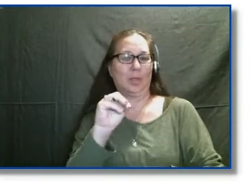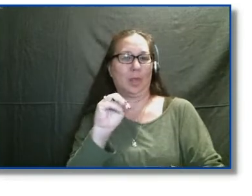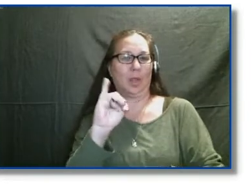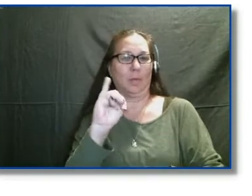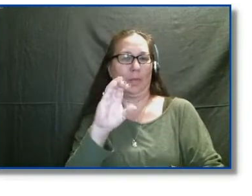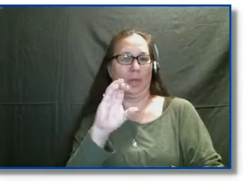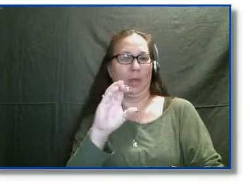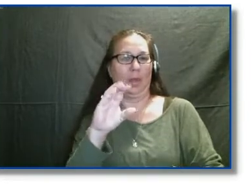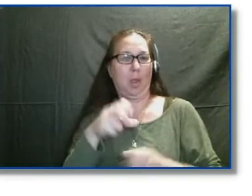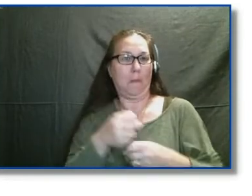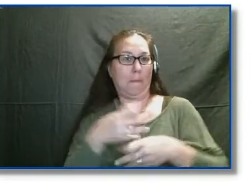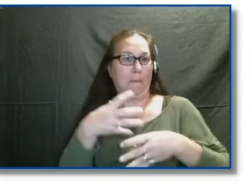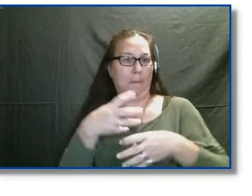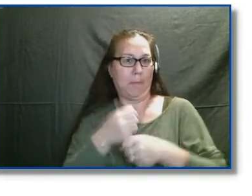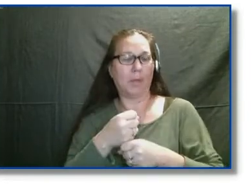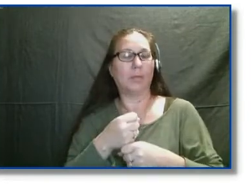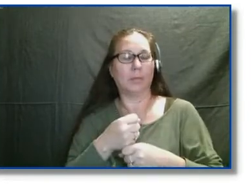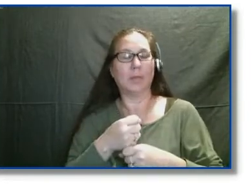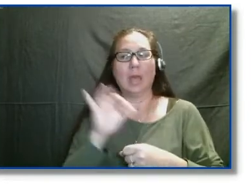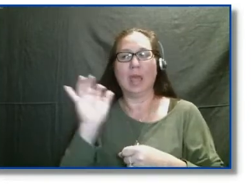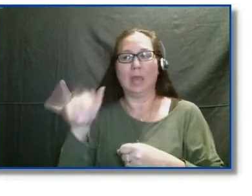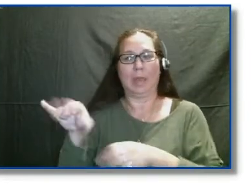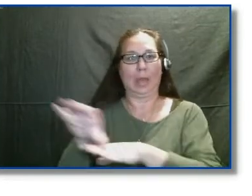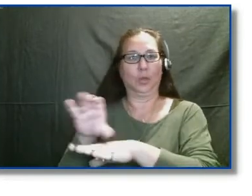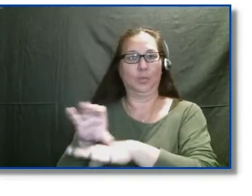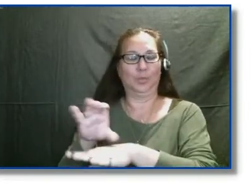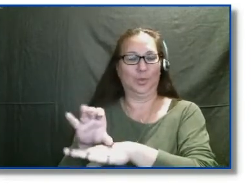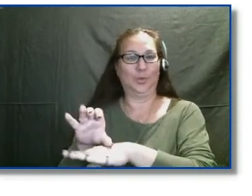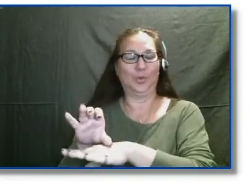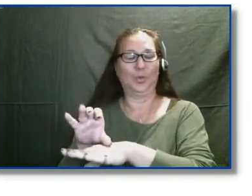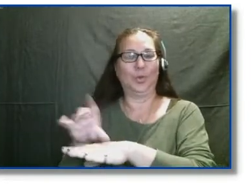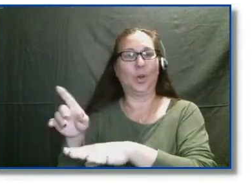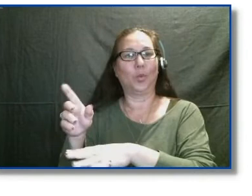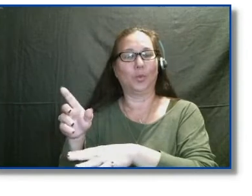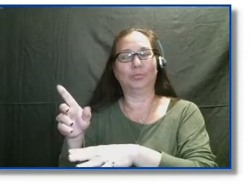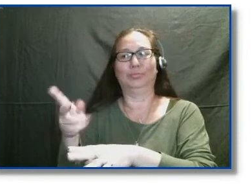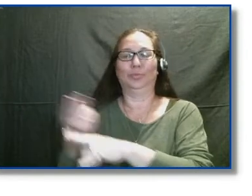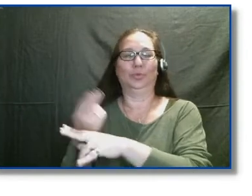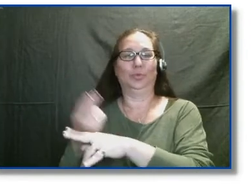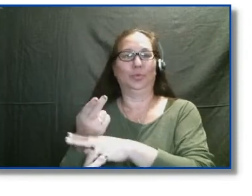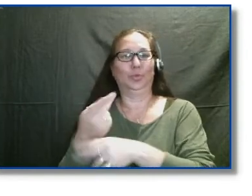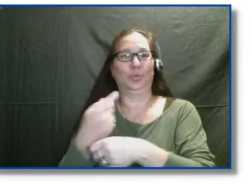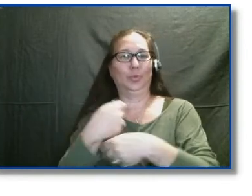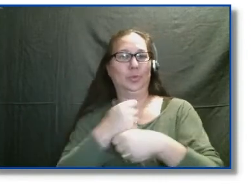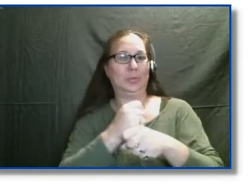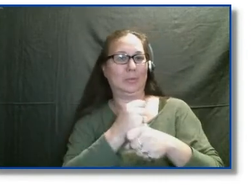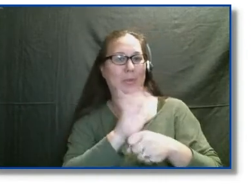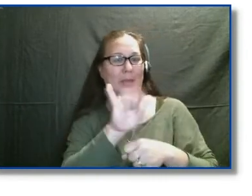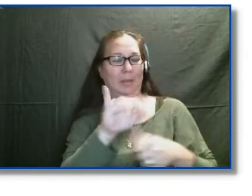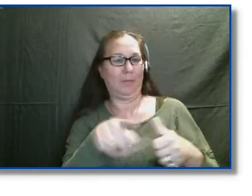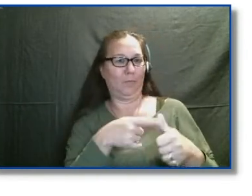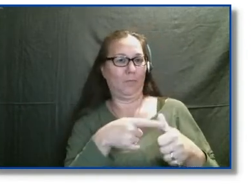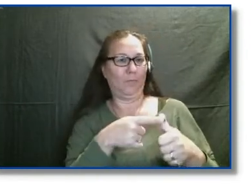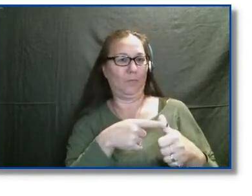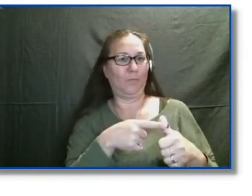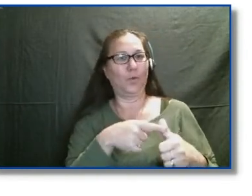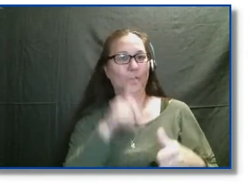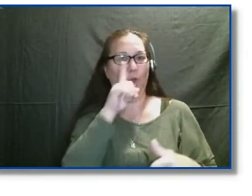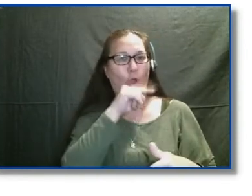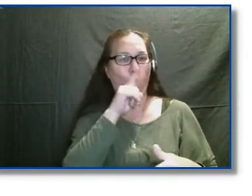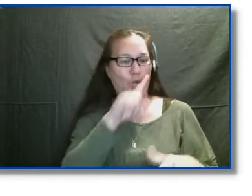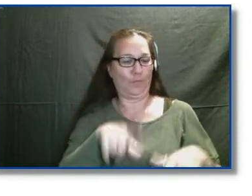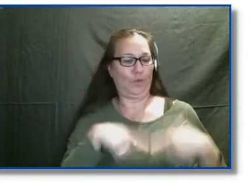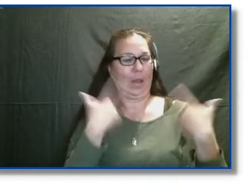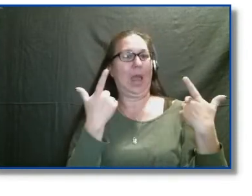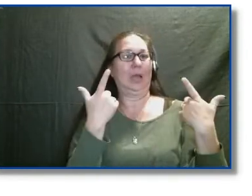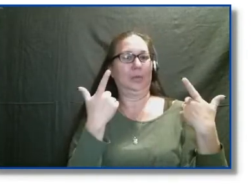to evolve, to develop first forms of artificial life, of digital life.